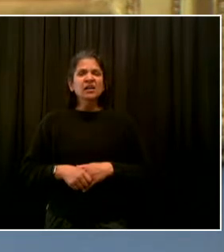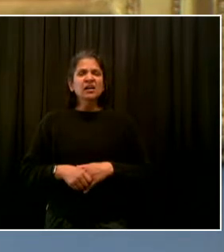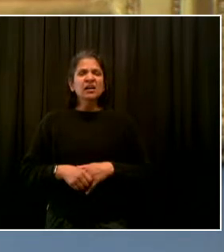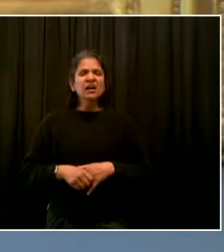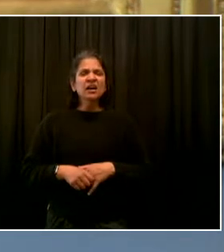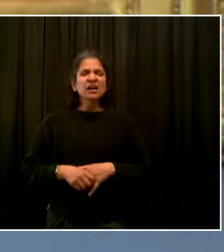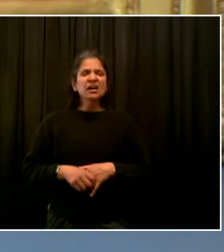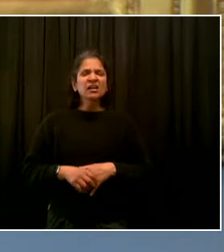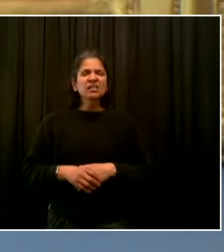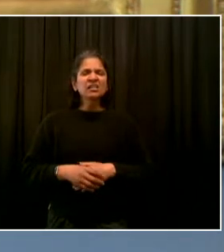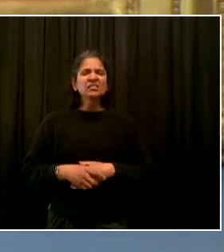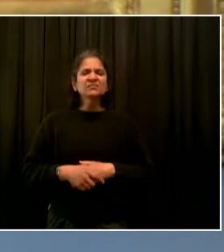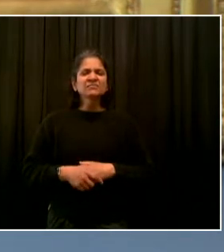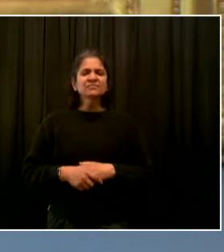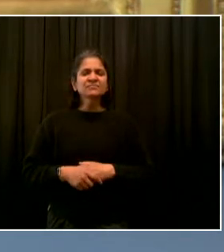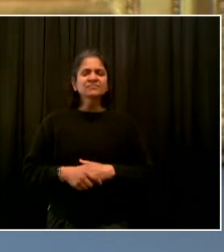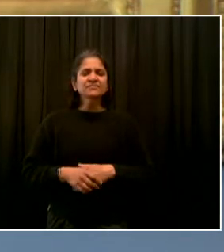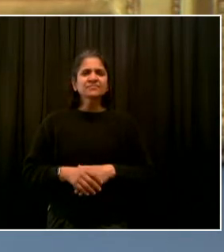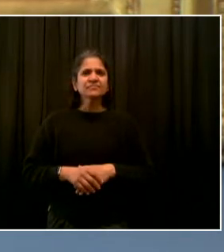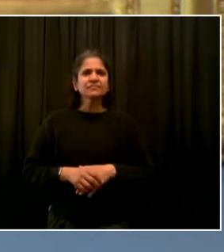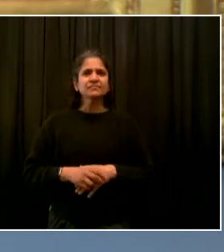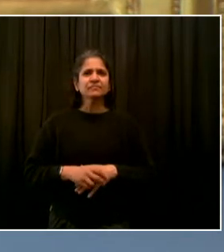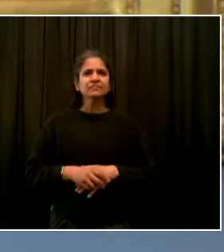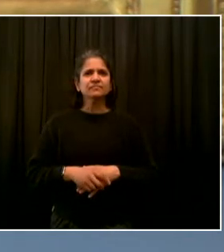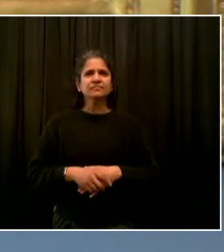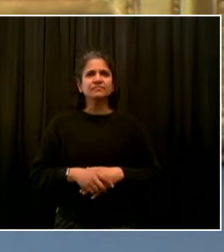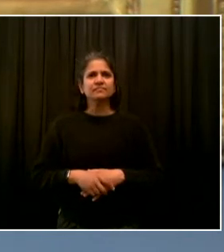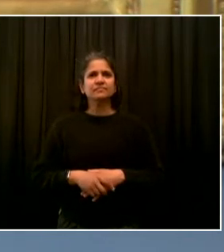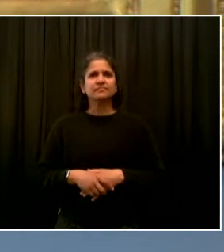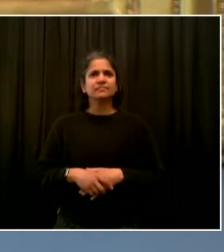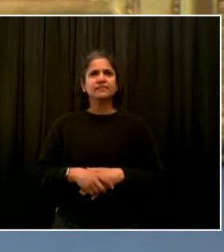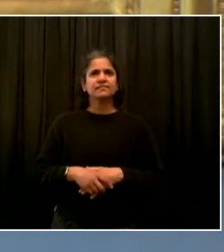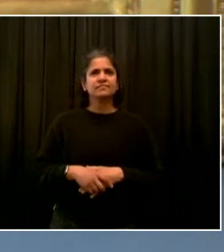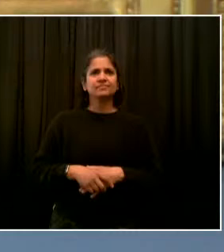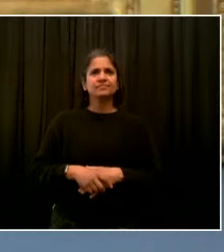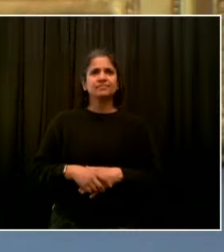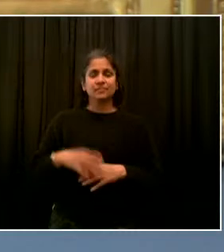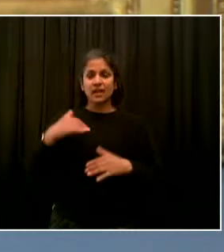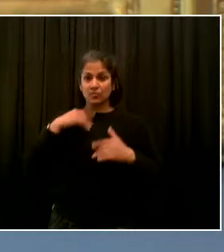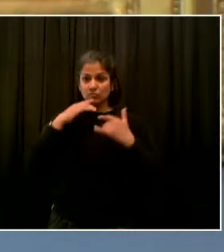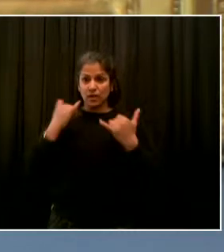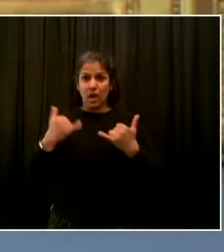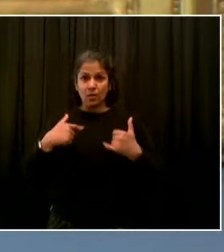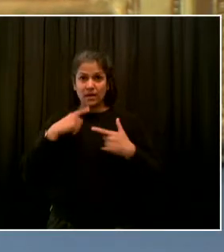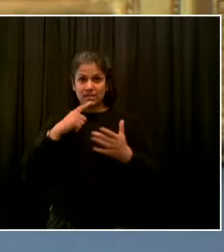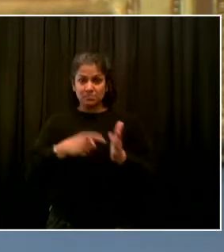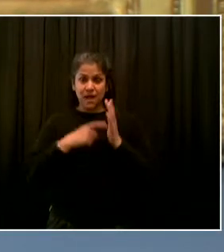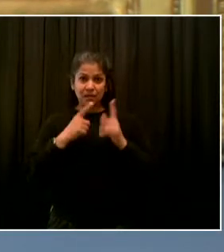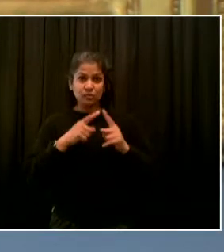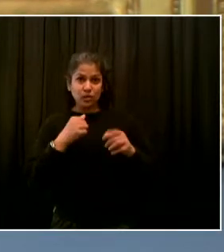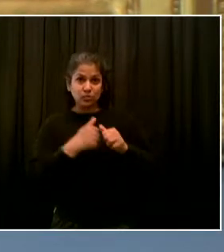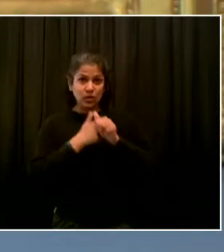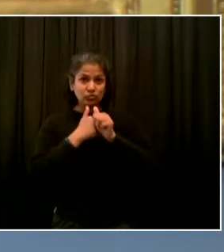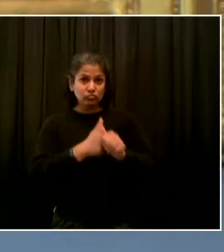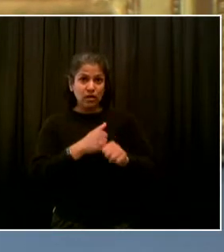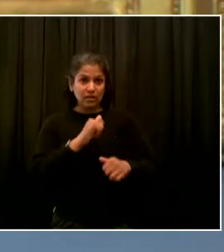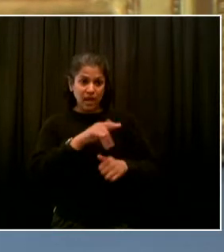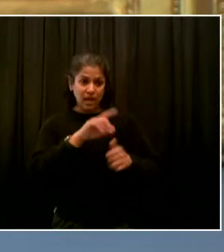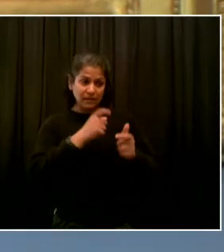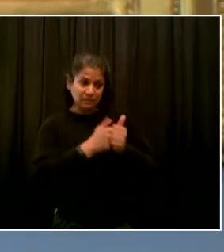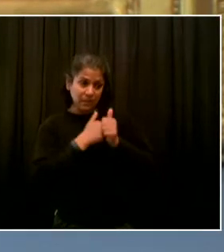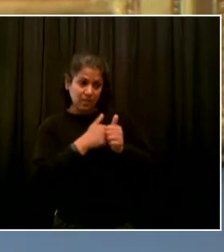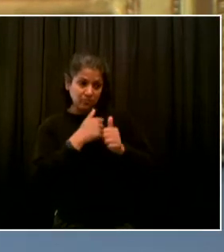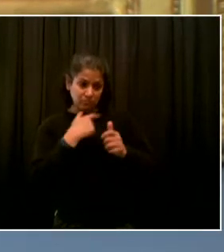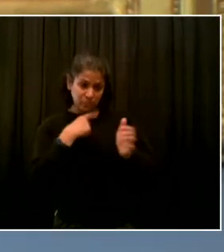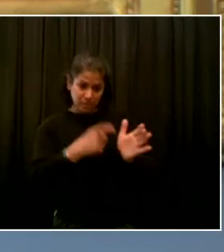COVID vaccine mandatory for city school students. Are you going to go ahead with that decision? Will the vaccine be mandatory to come back to school in the fall? When